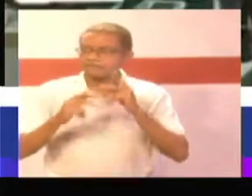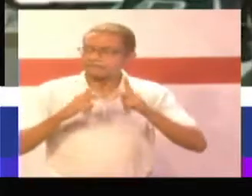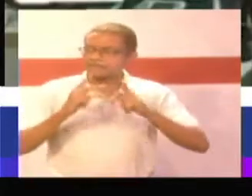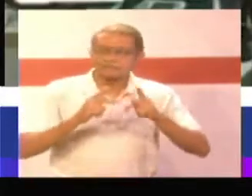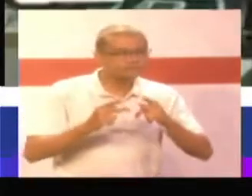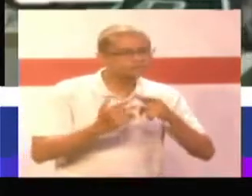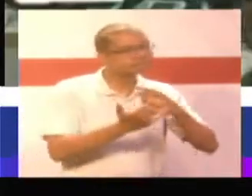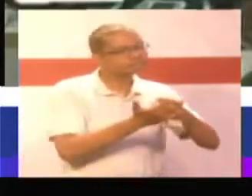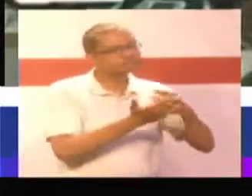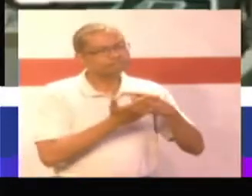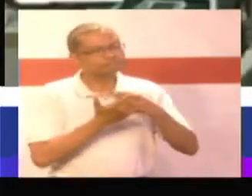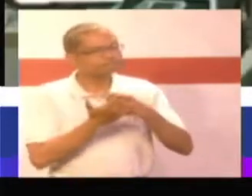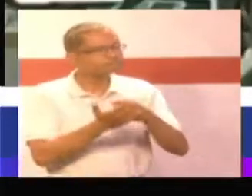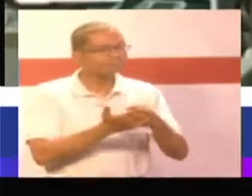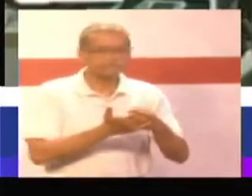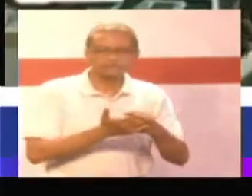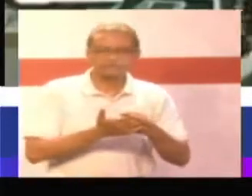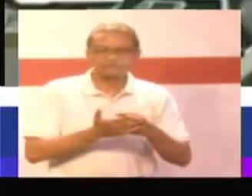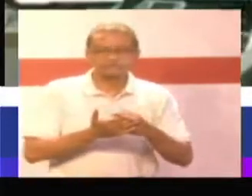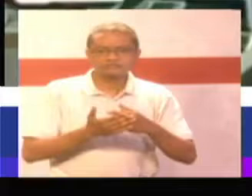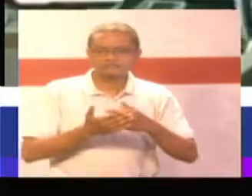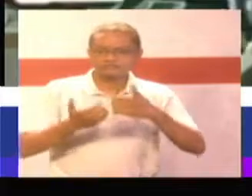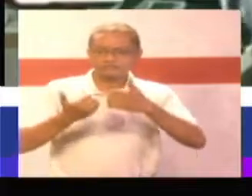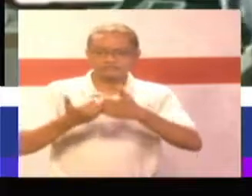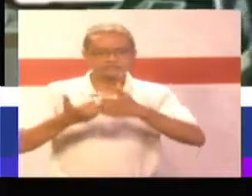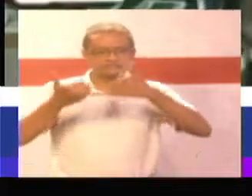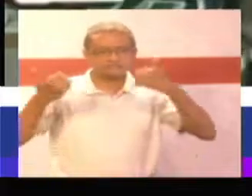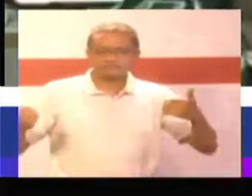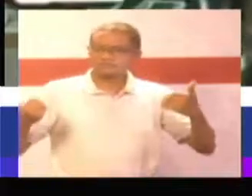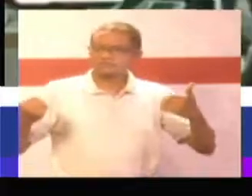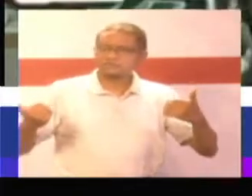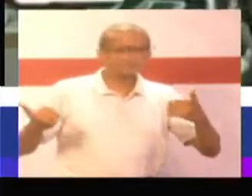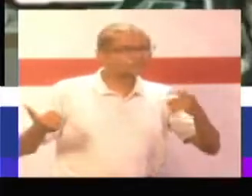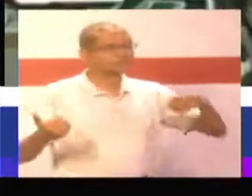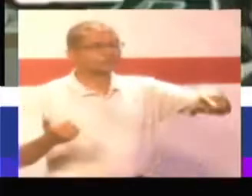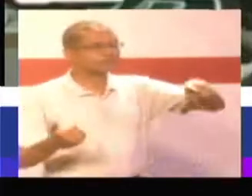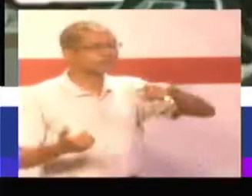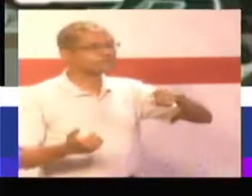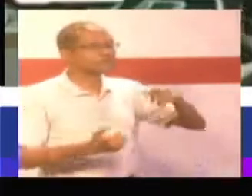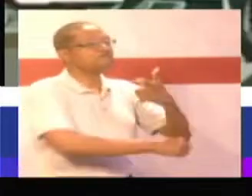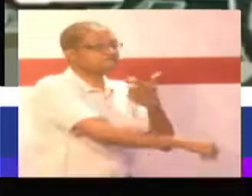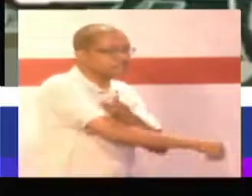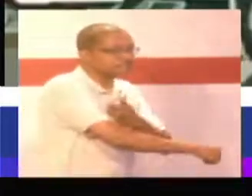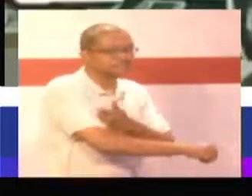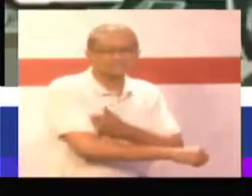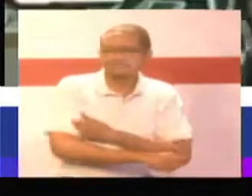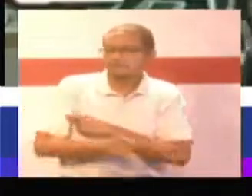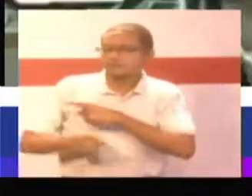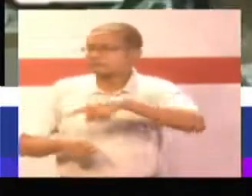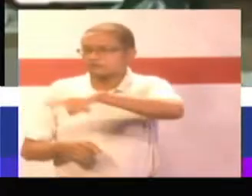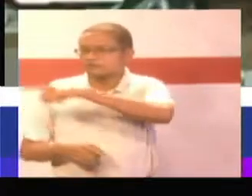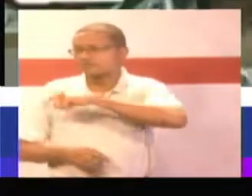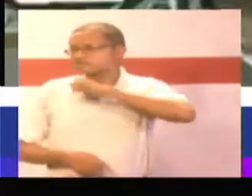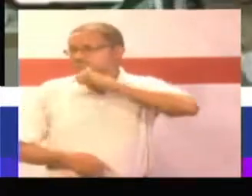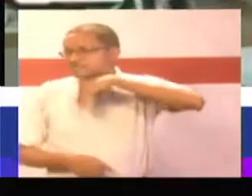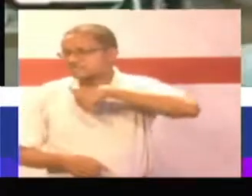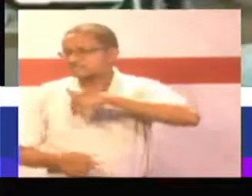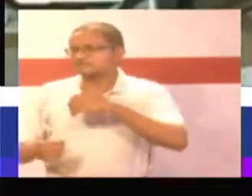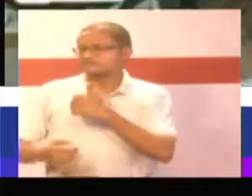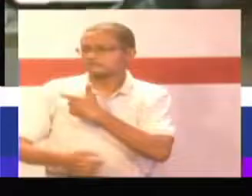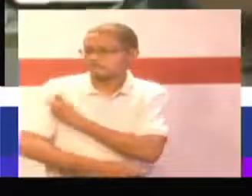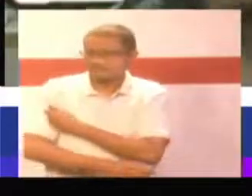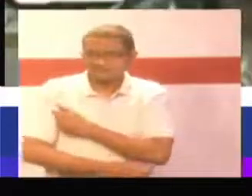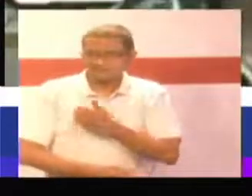discussing a separation of vaccinated from unvaccinated. Is there any policy